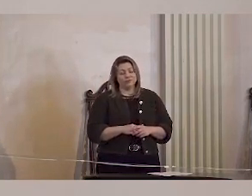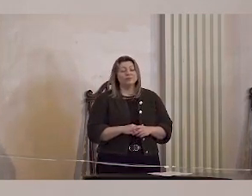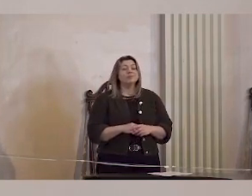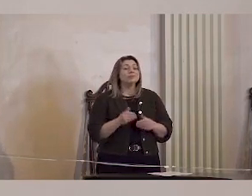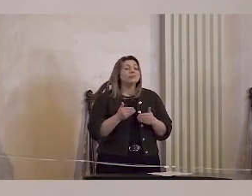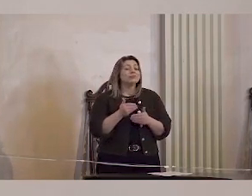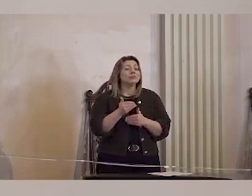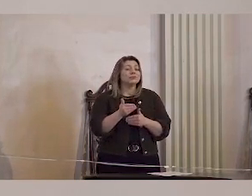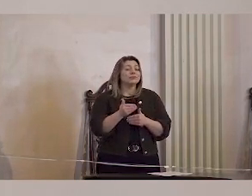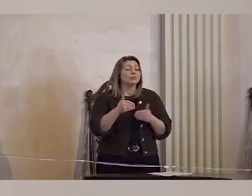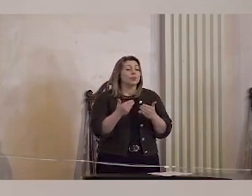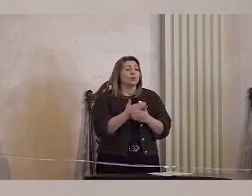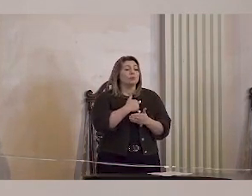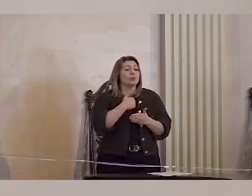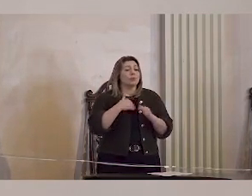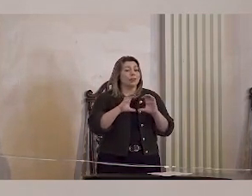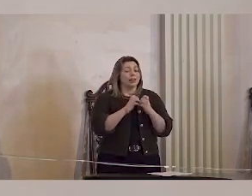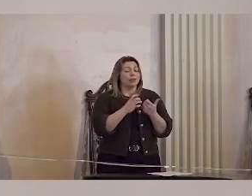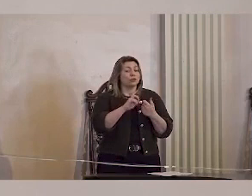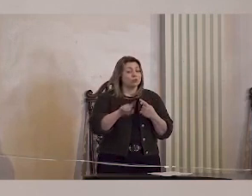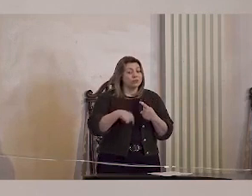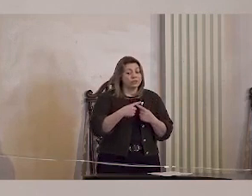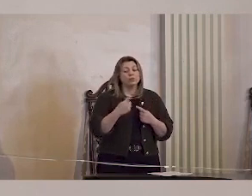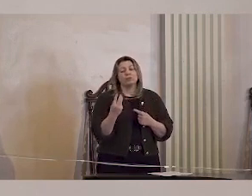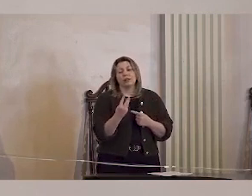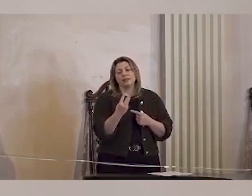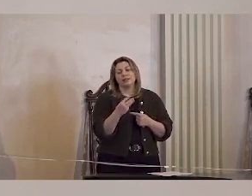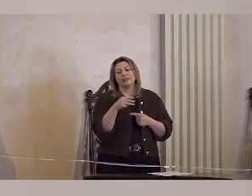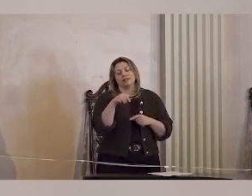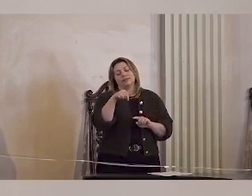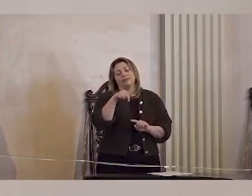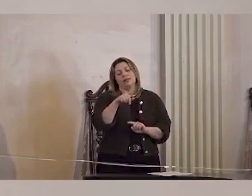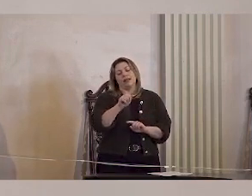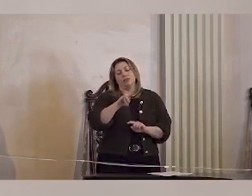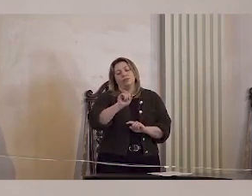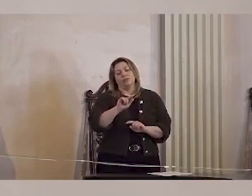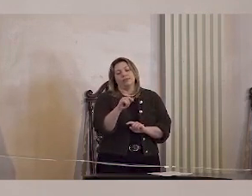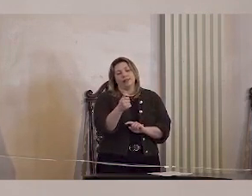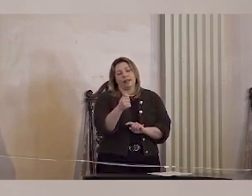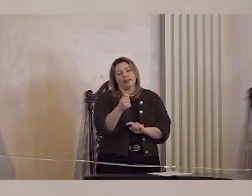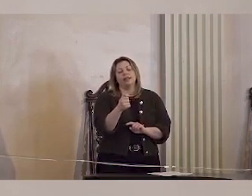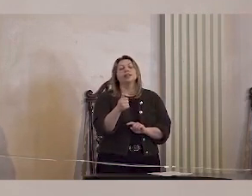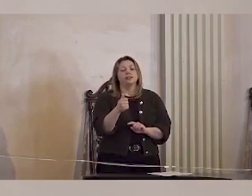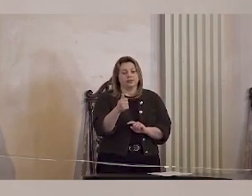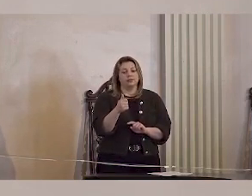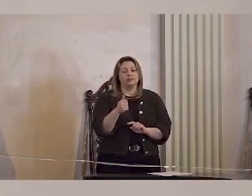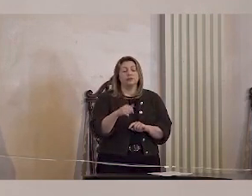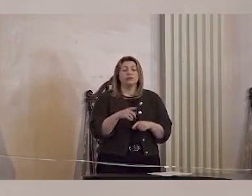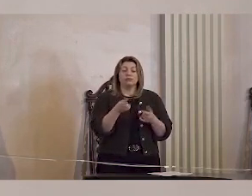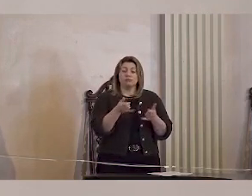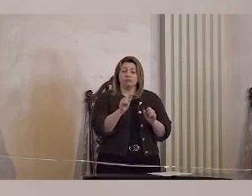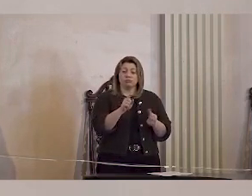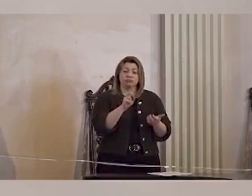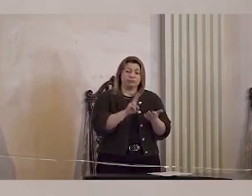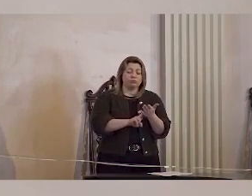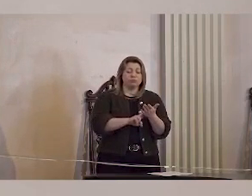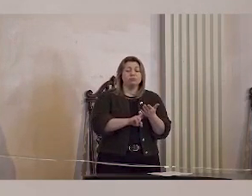Our next new member class is this Wednesday evening, April 10th, and you can still register.